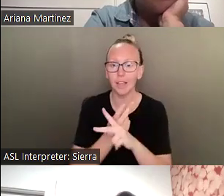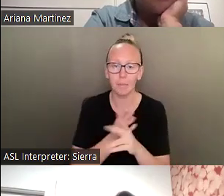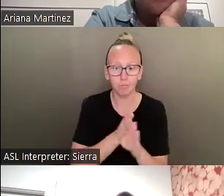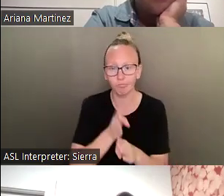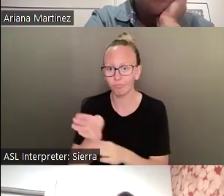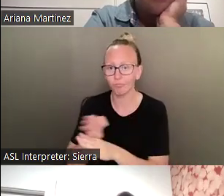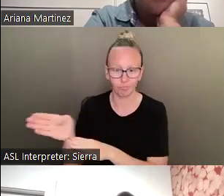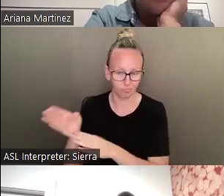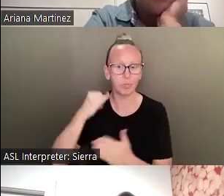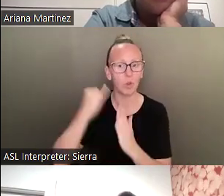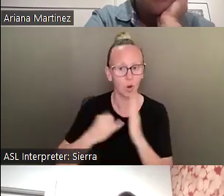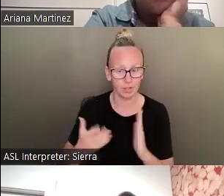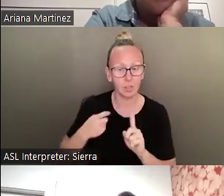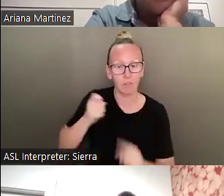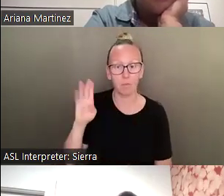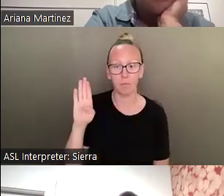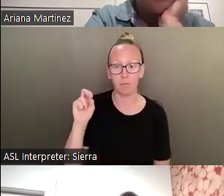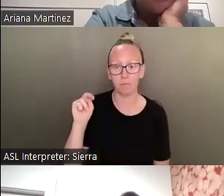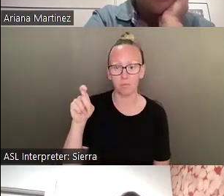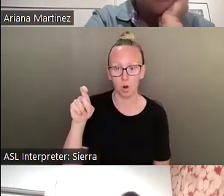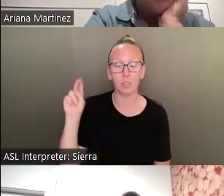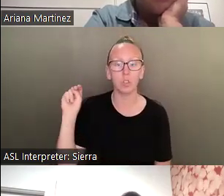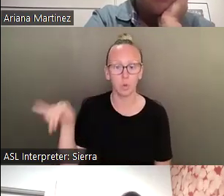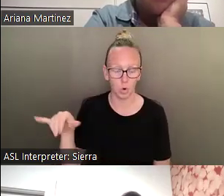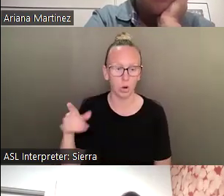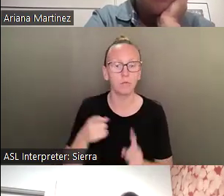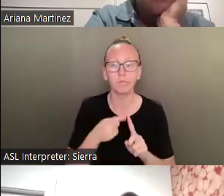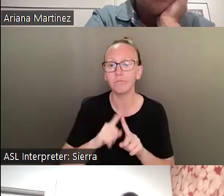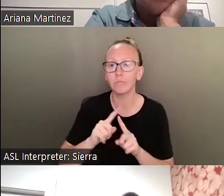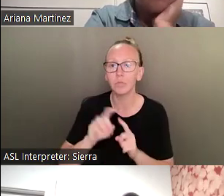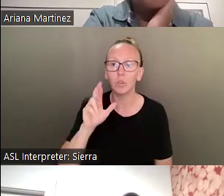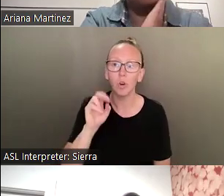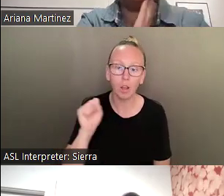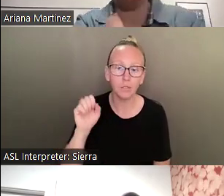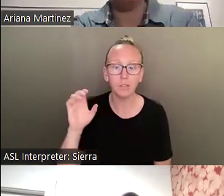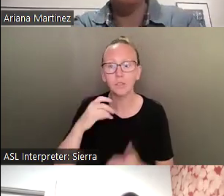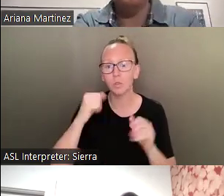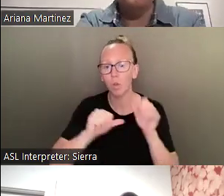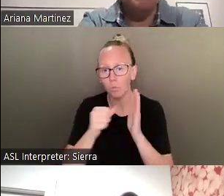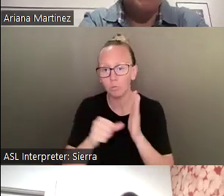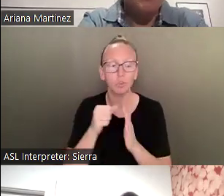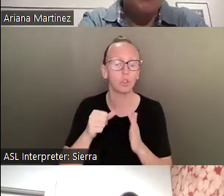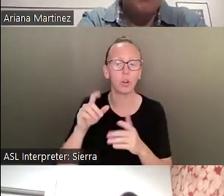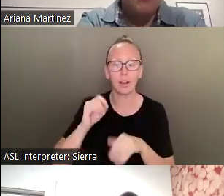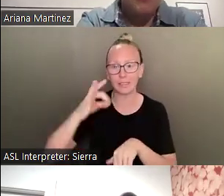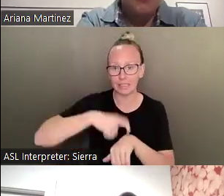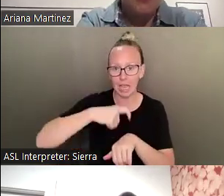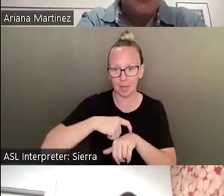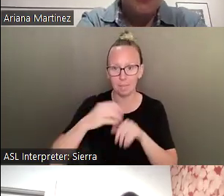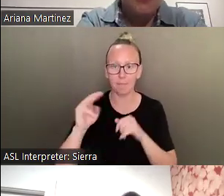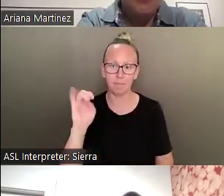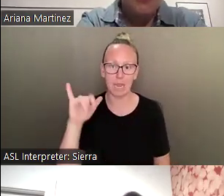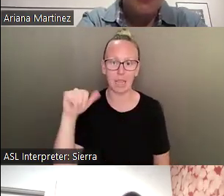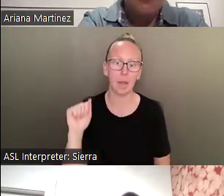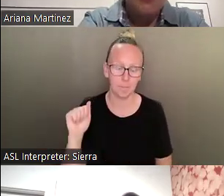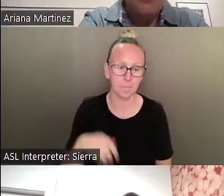Bronx, New York, working across print, sculpture, and time-based media. Ariana explores sensory perception and